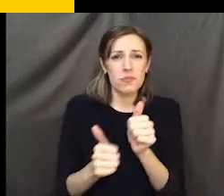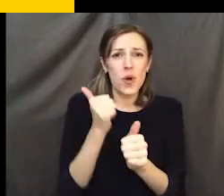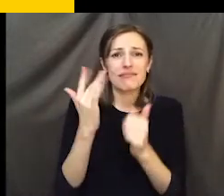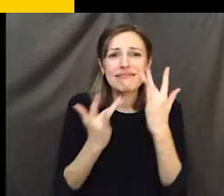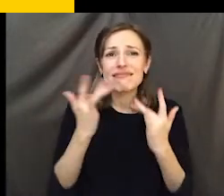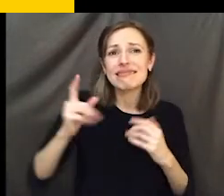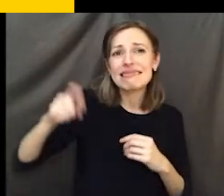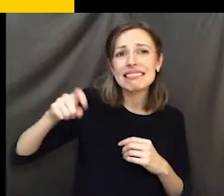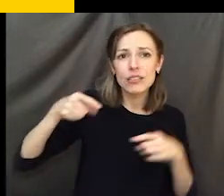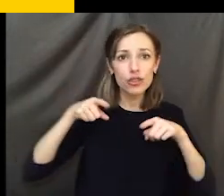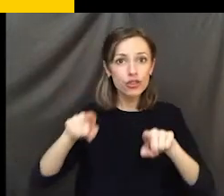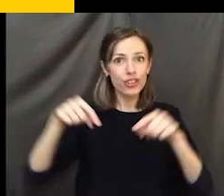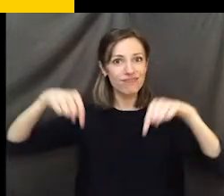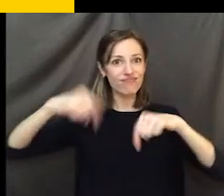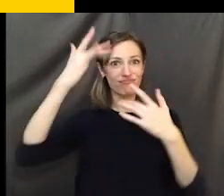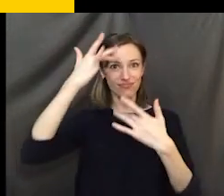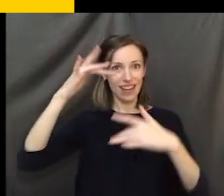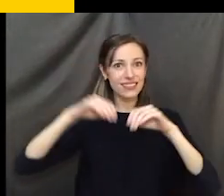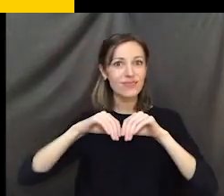their resilience.